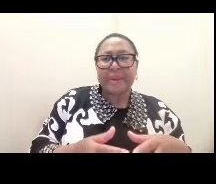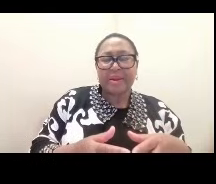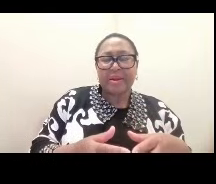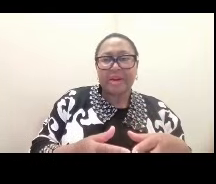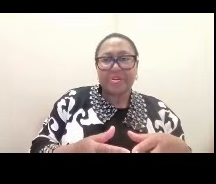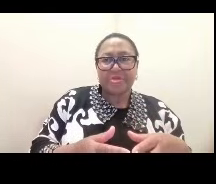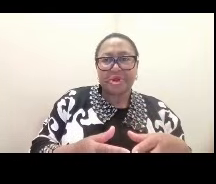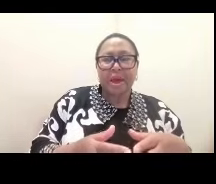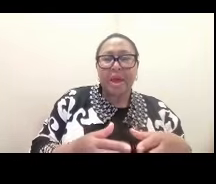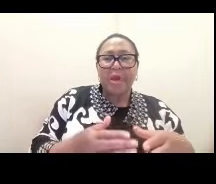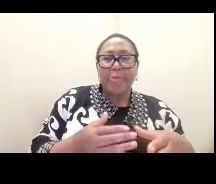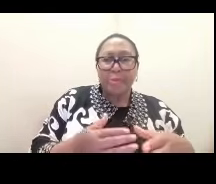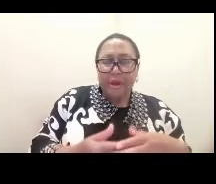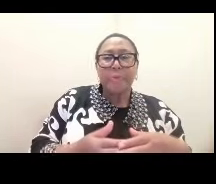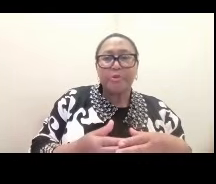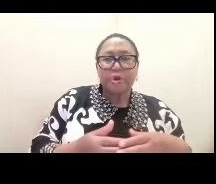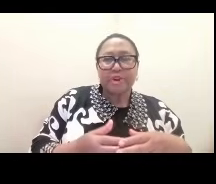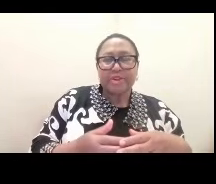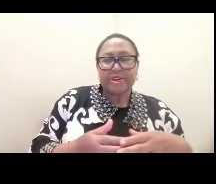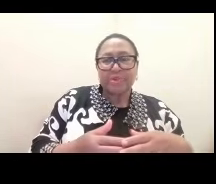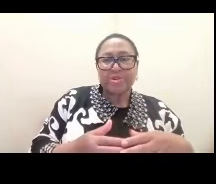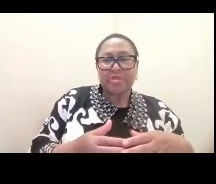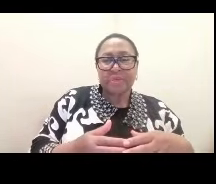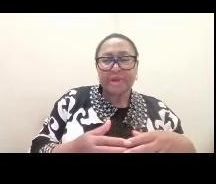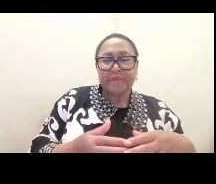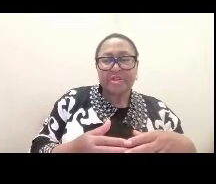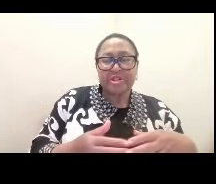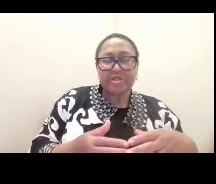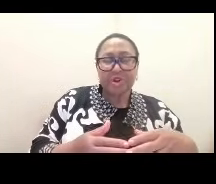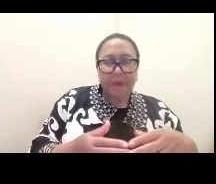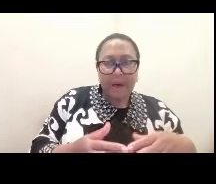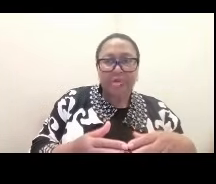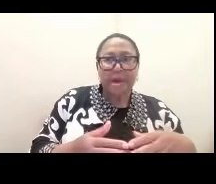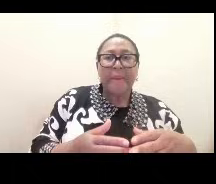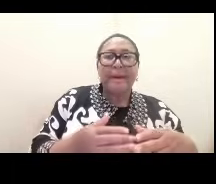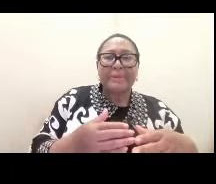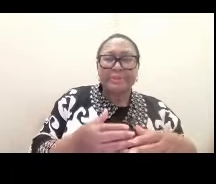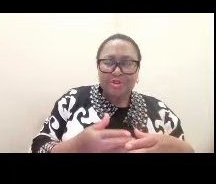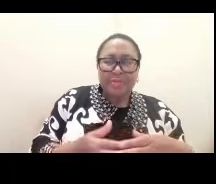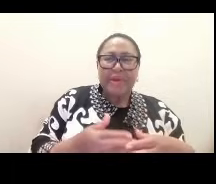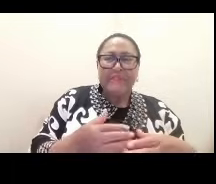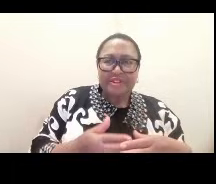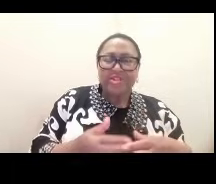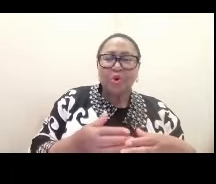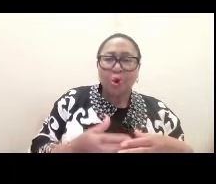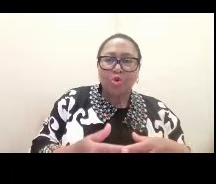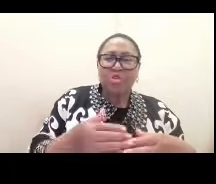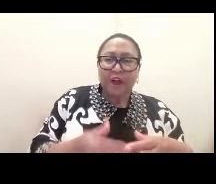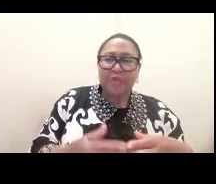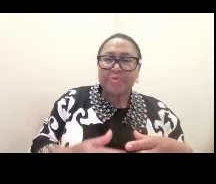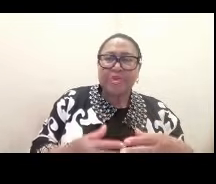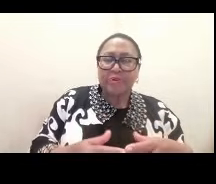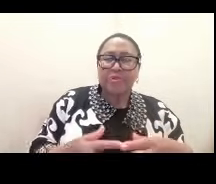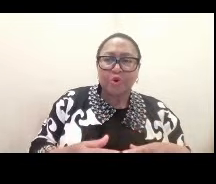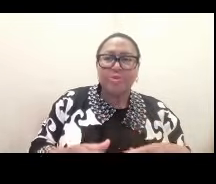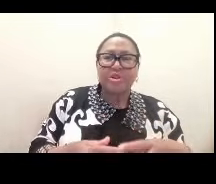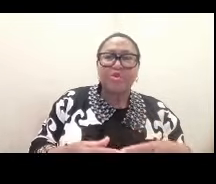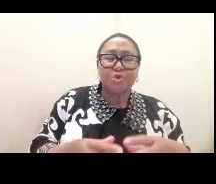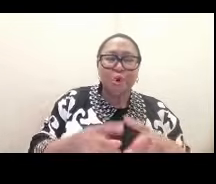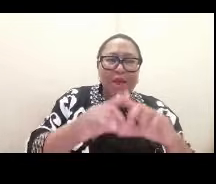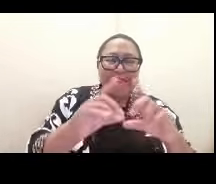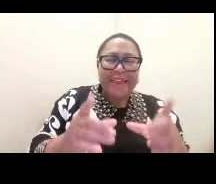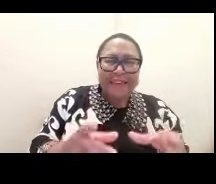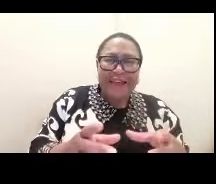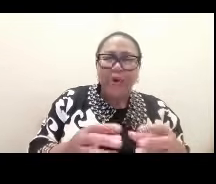very minimal in the country. Many people don't understand what social behavior change is all about. But social behavior change goes down, deep down to the